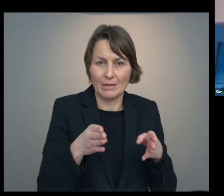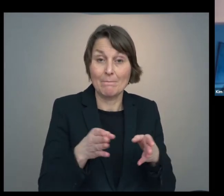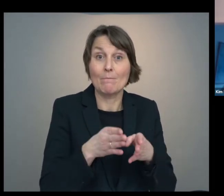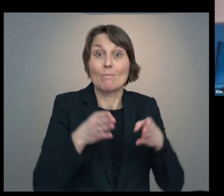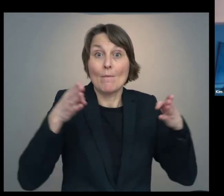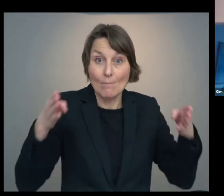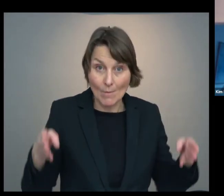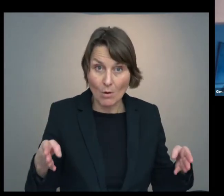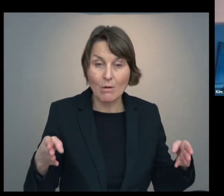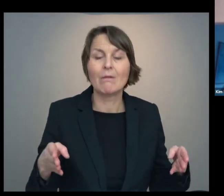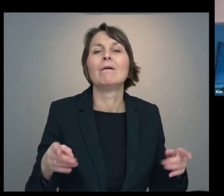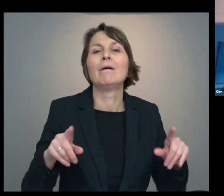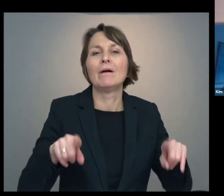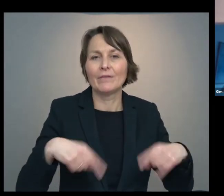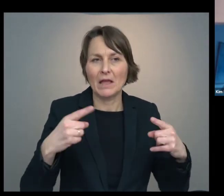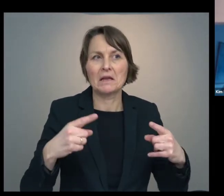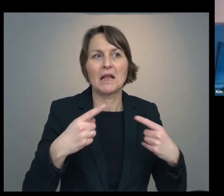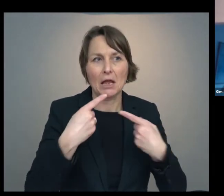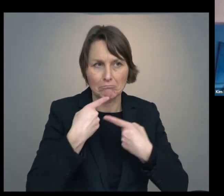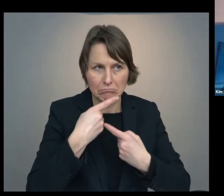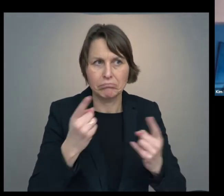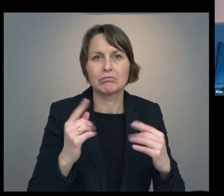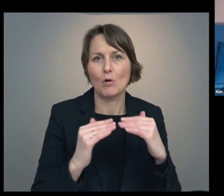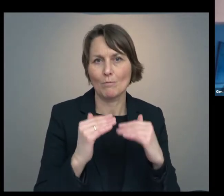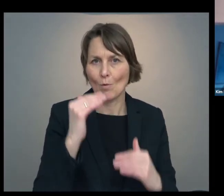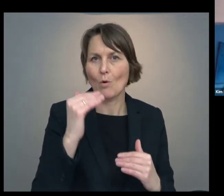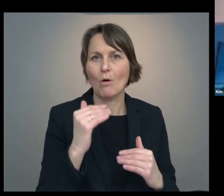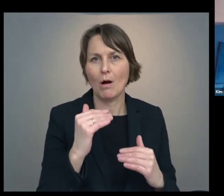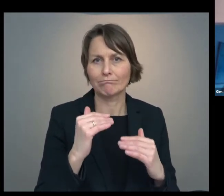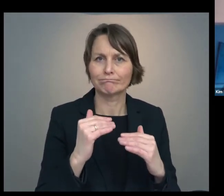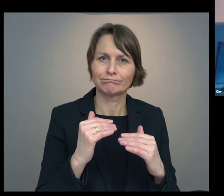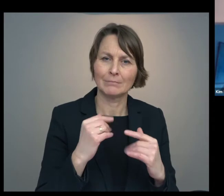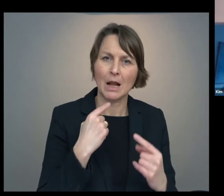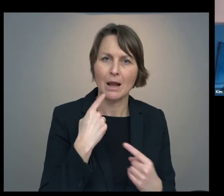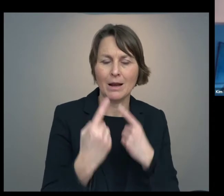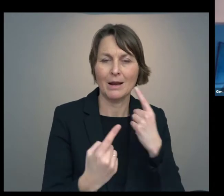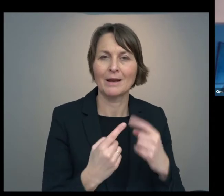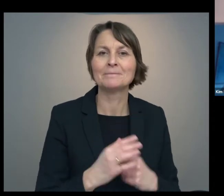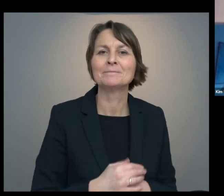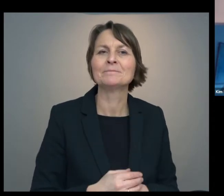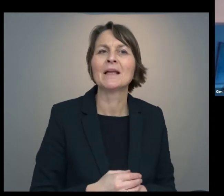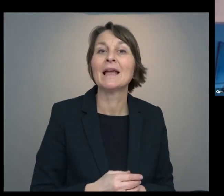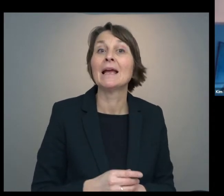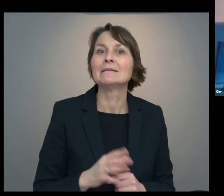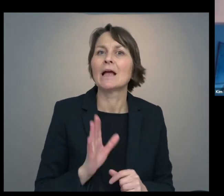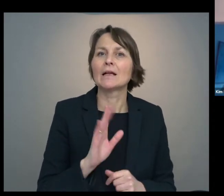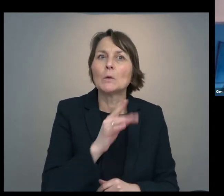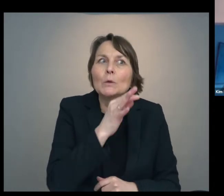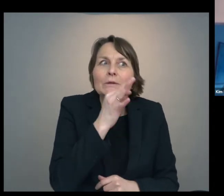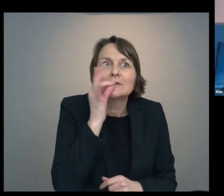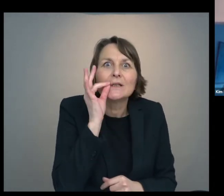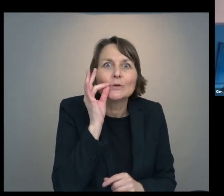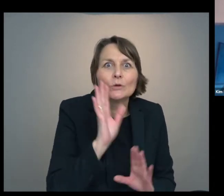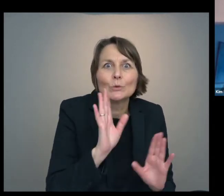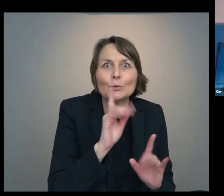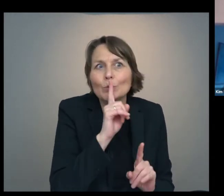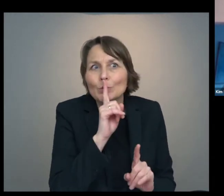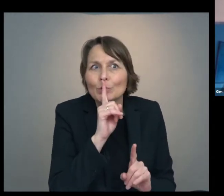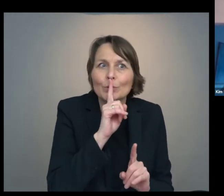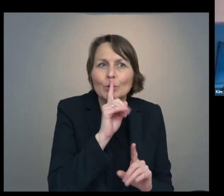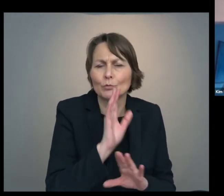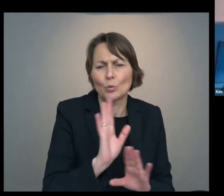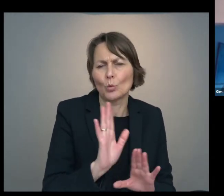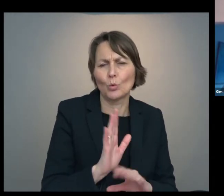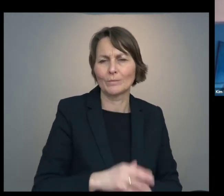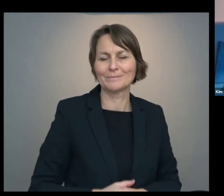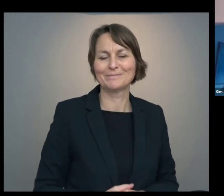on that, then we will be able to say something more clever on that. It's not because it's secret.